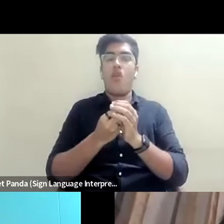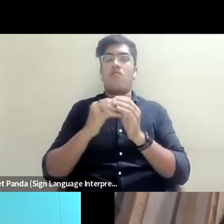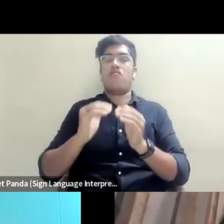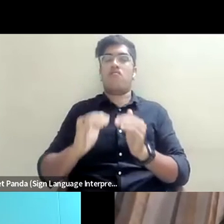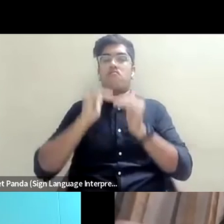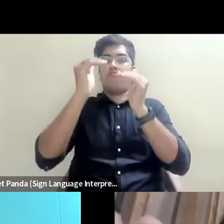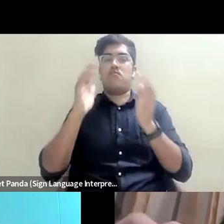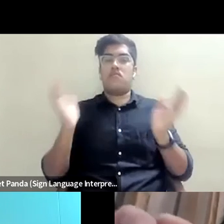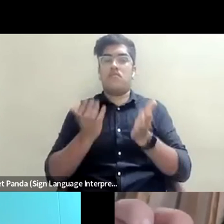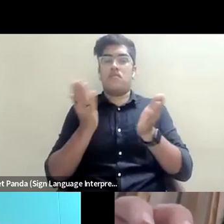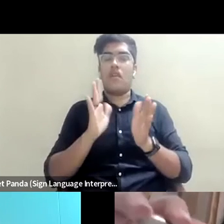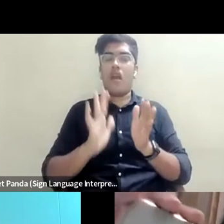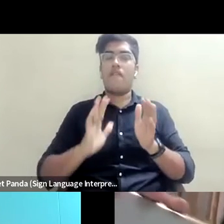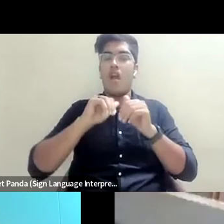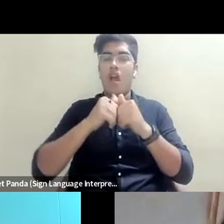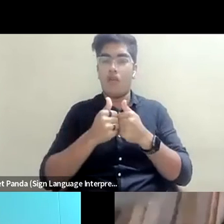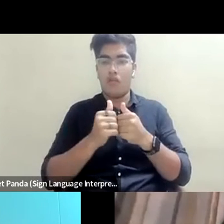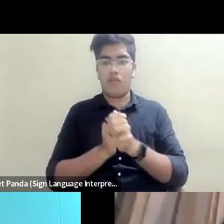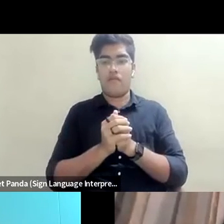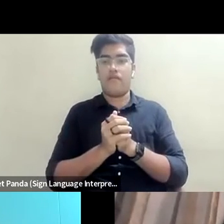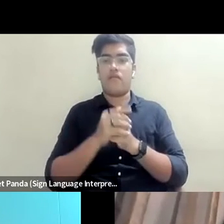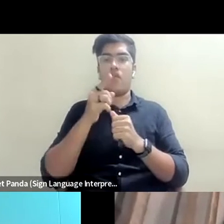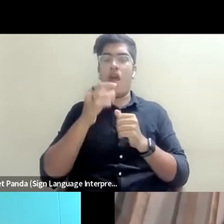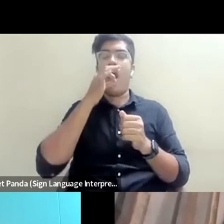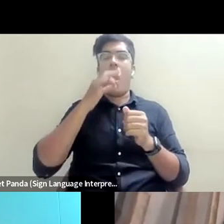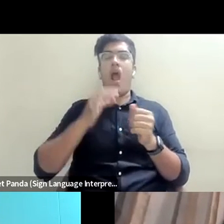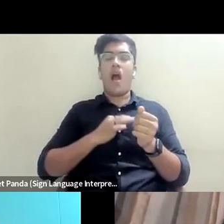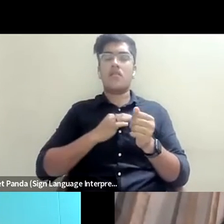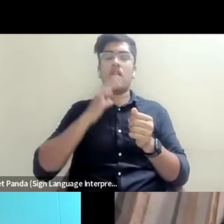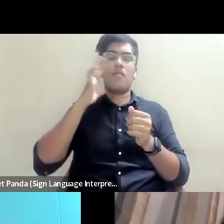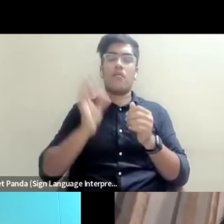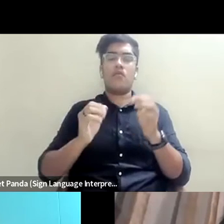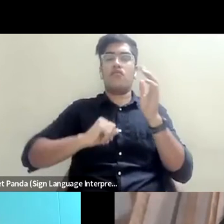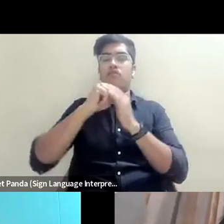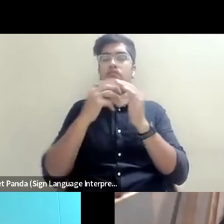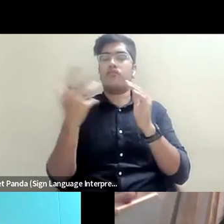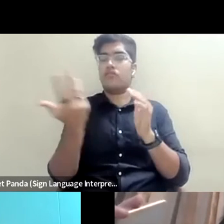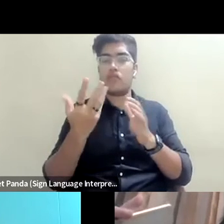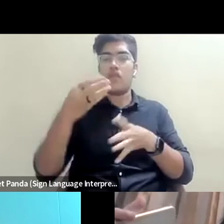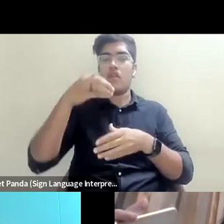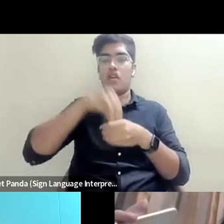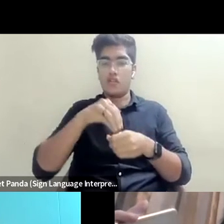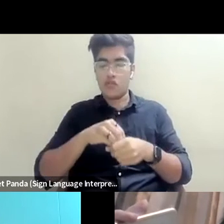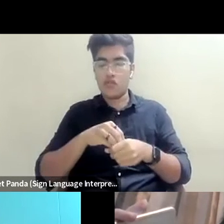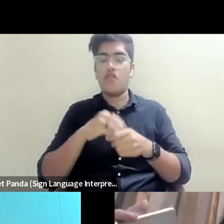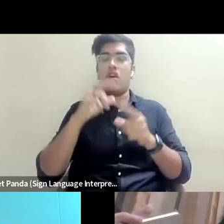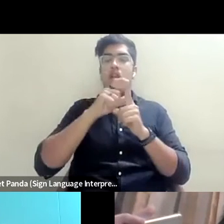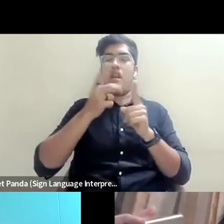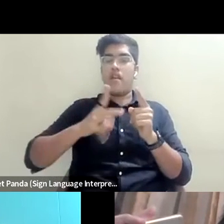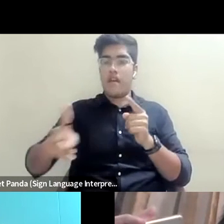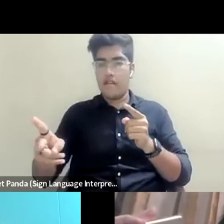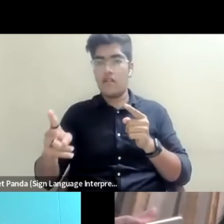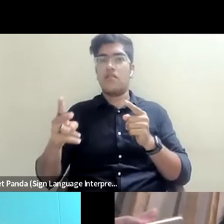And basically, he asked me to emphasize on inclusion, promotion of diversity and inclusion